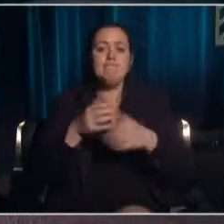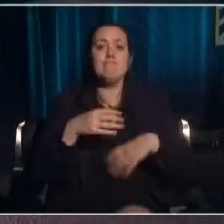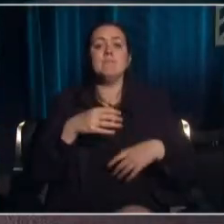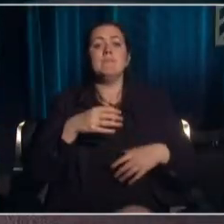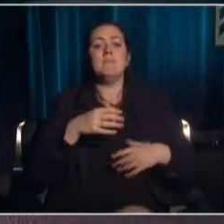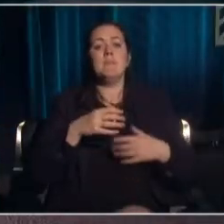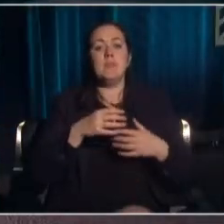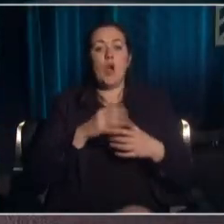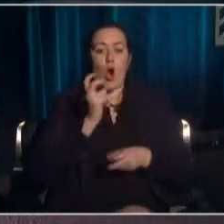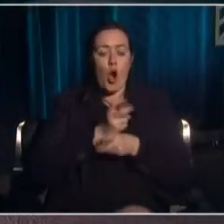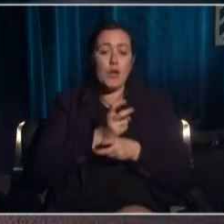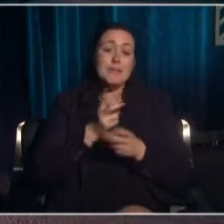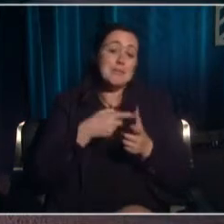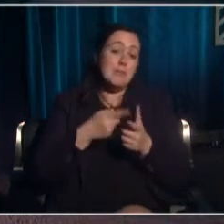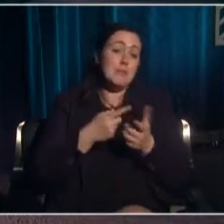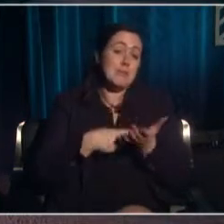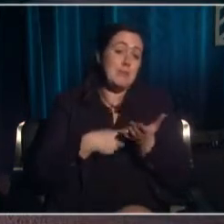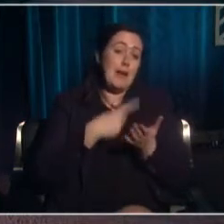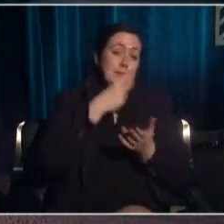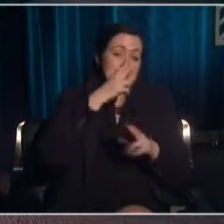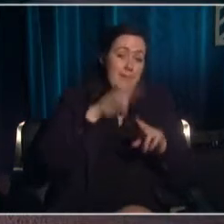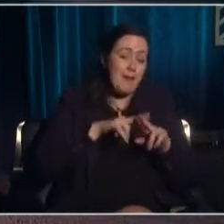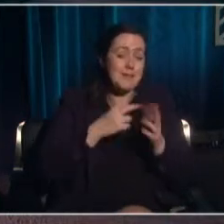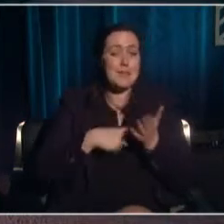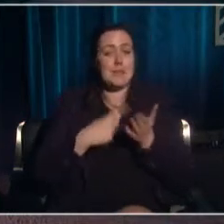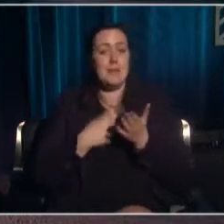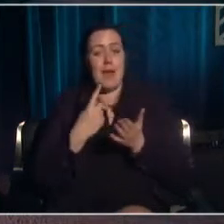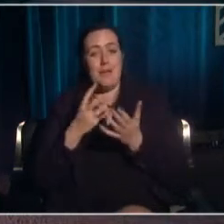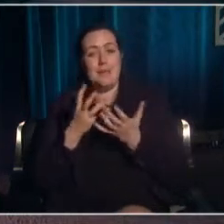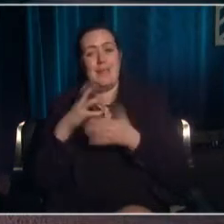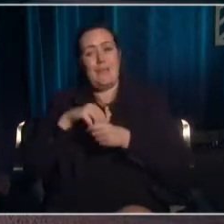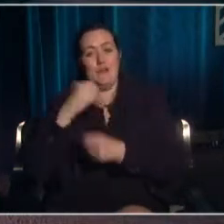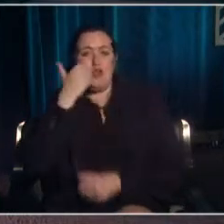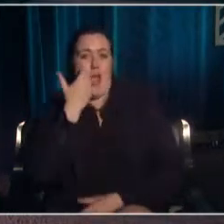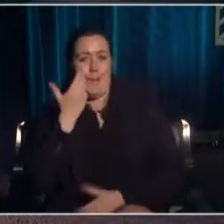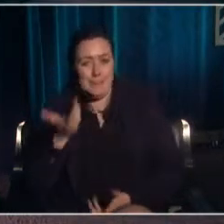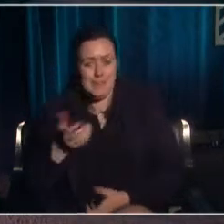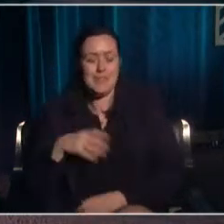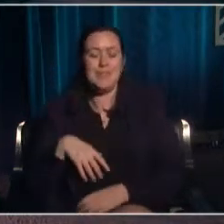and sometimes it involves shame. At Global Citizen, we're going to continue to use all of the tools